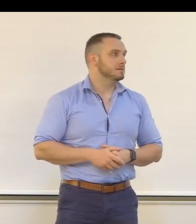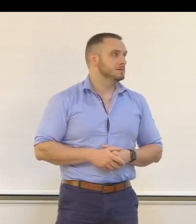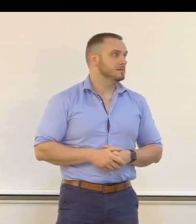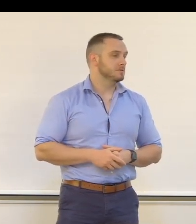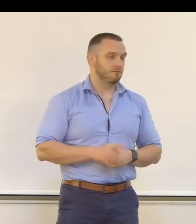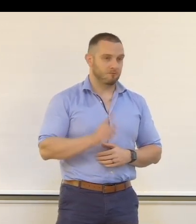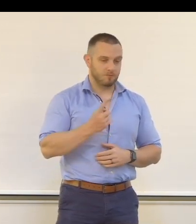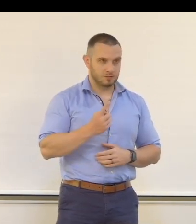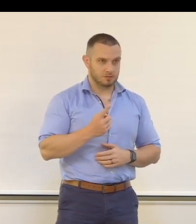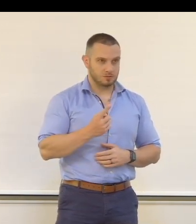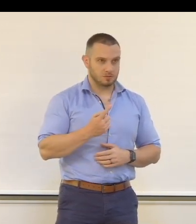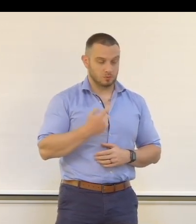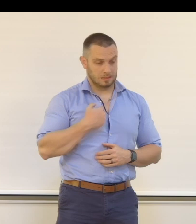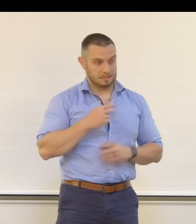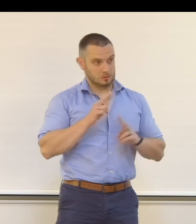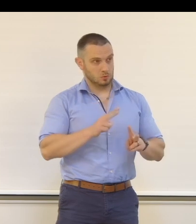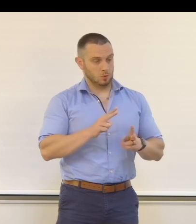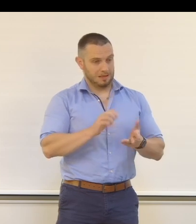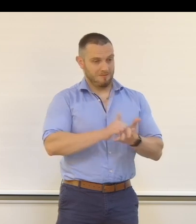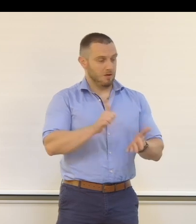First, when I saw it,